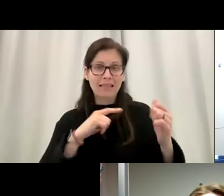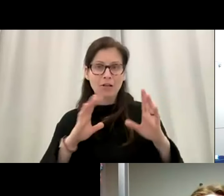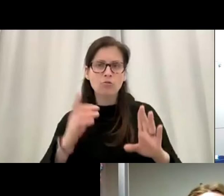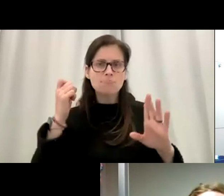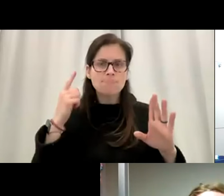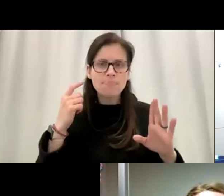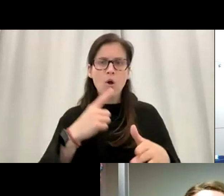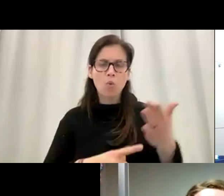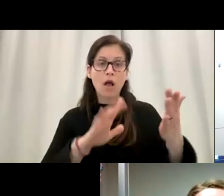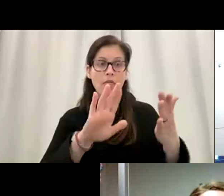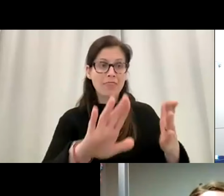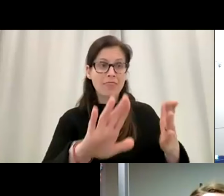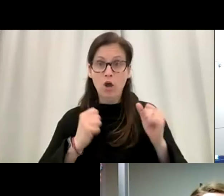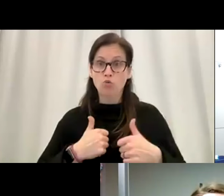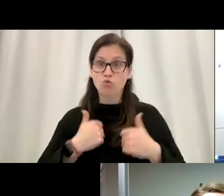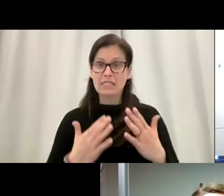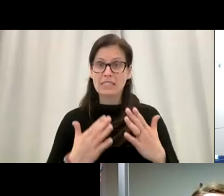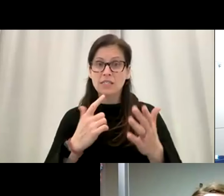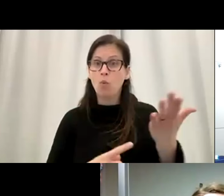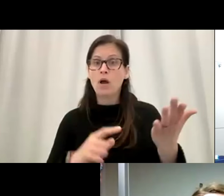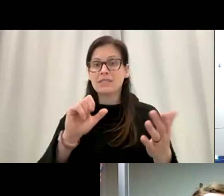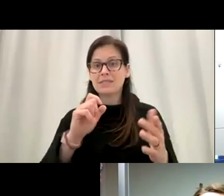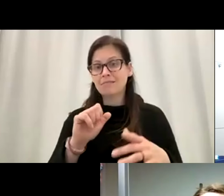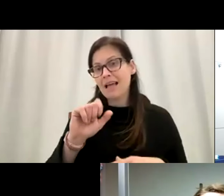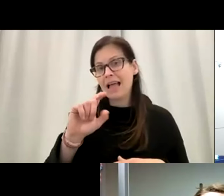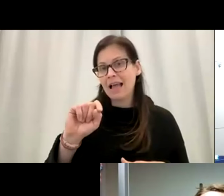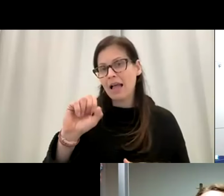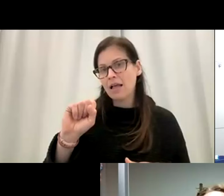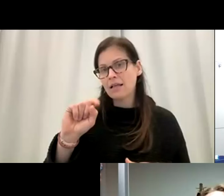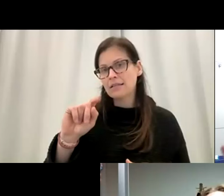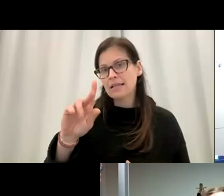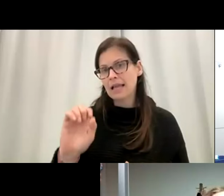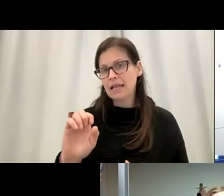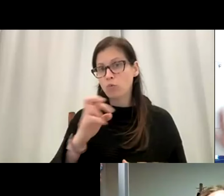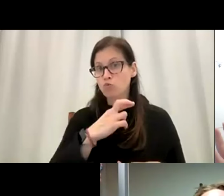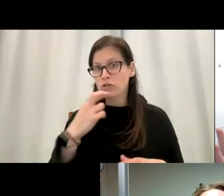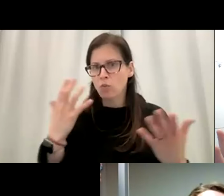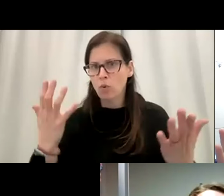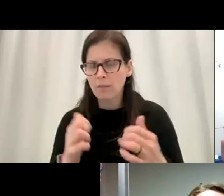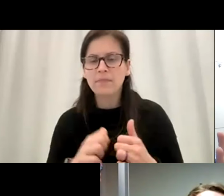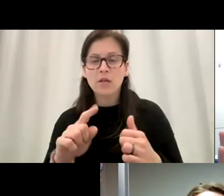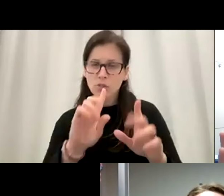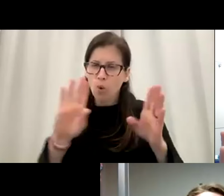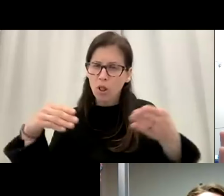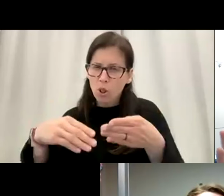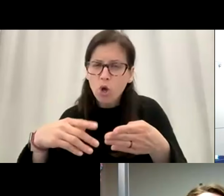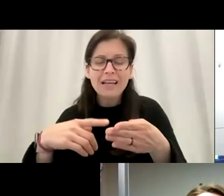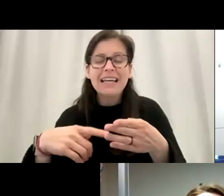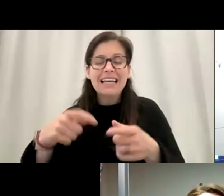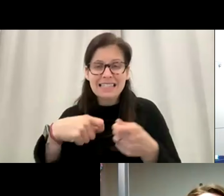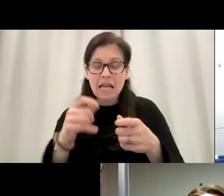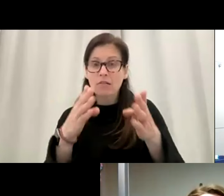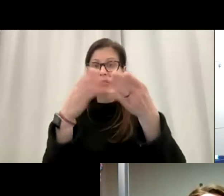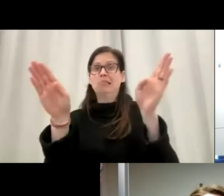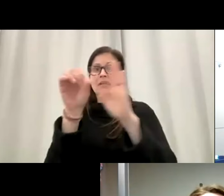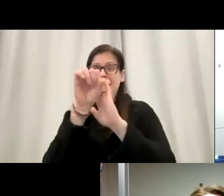at stake for their constituents. And having that approach to really look at things from a local level versus this statewide problem, this